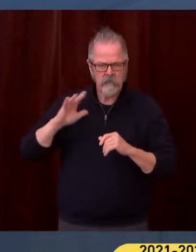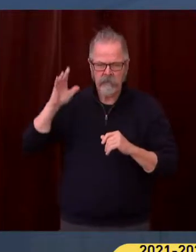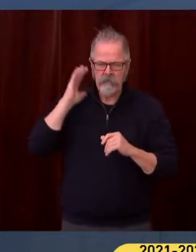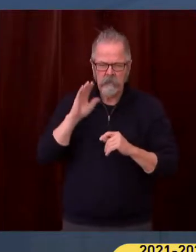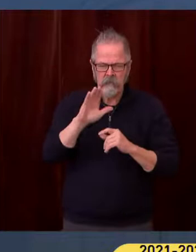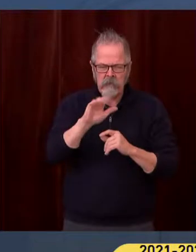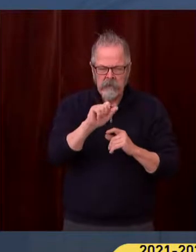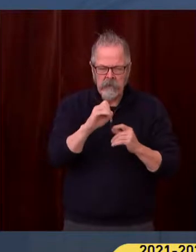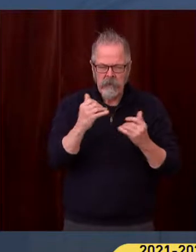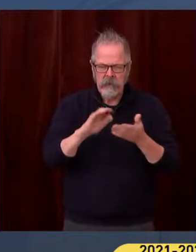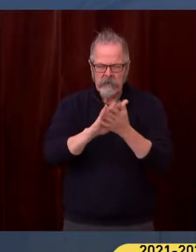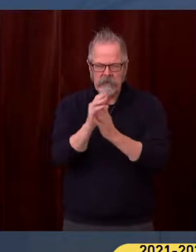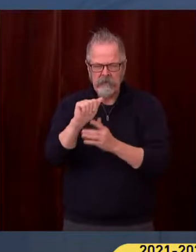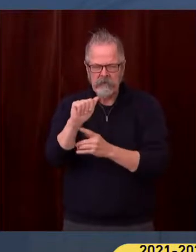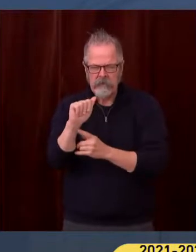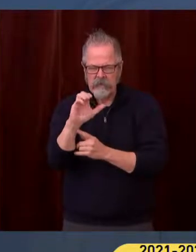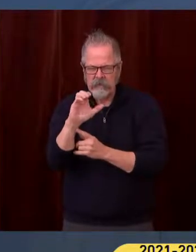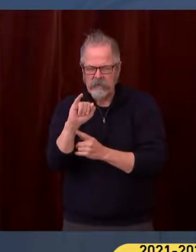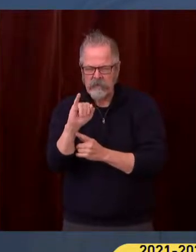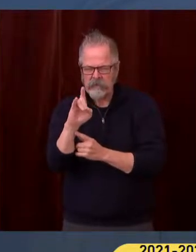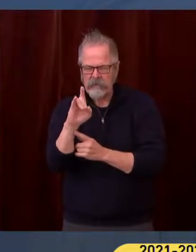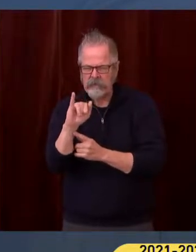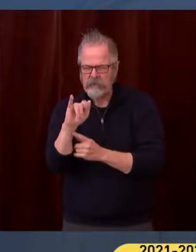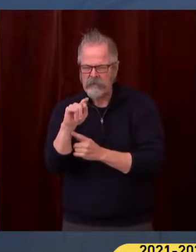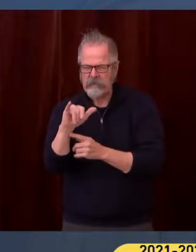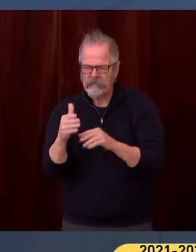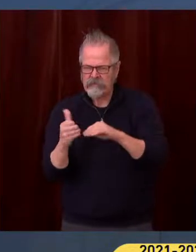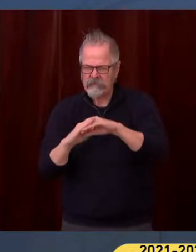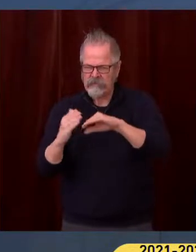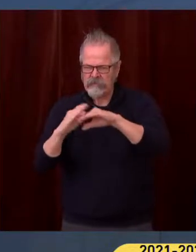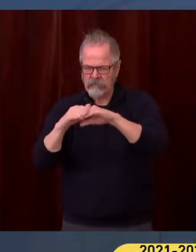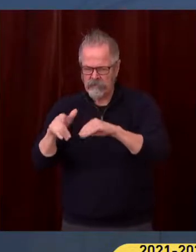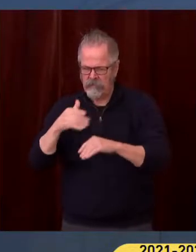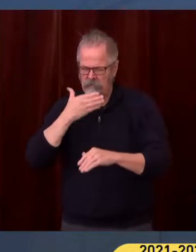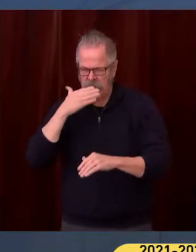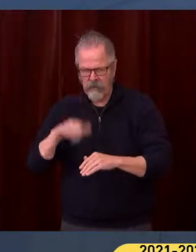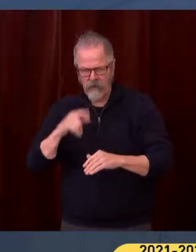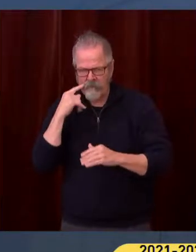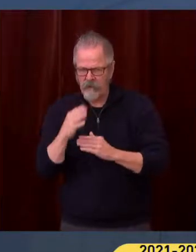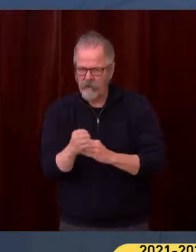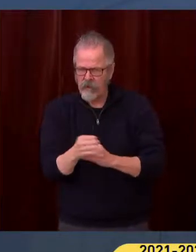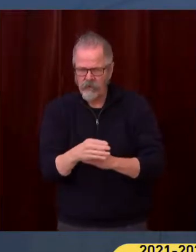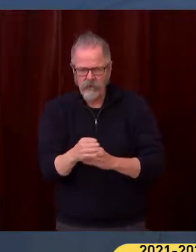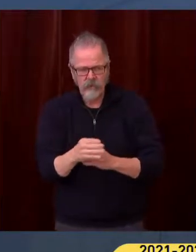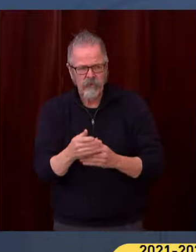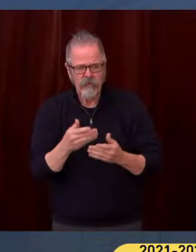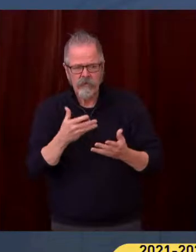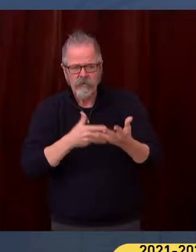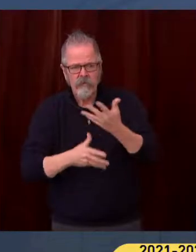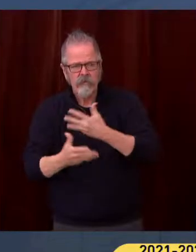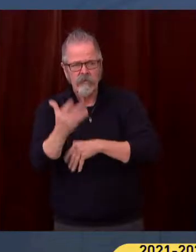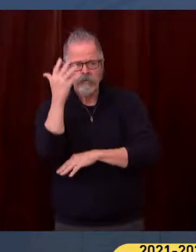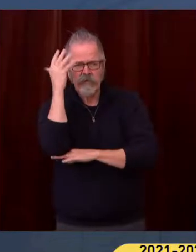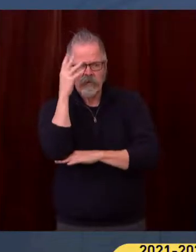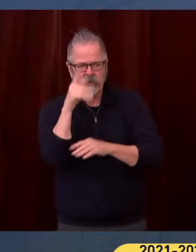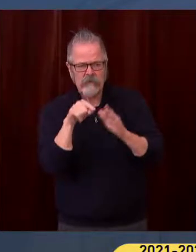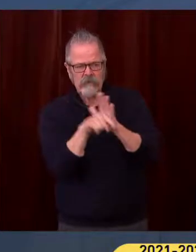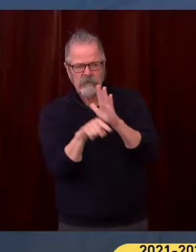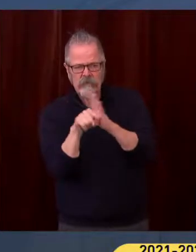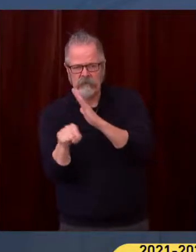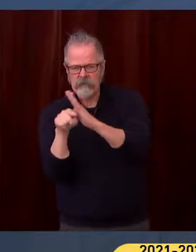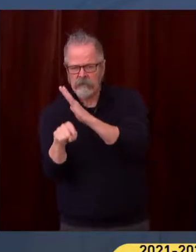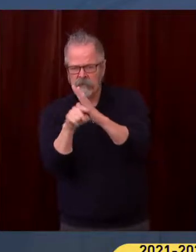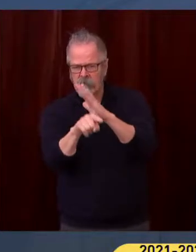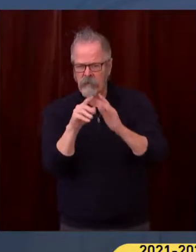where 80 percent of the buildings in the town burned down. People's homes and businesses of a town have been there for a long